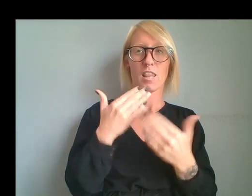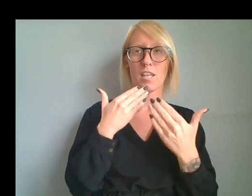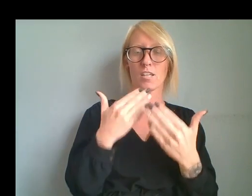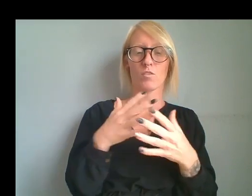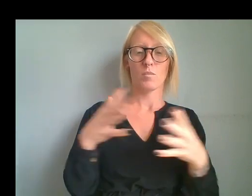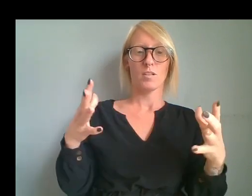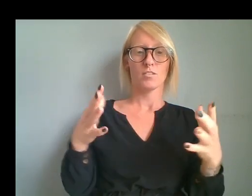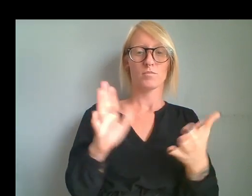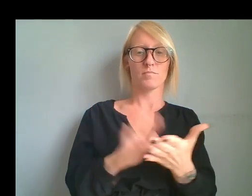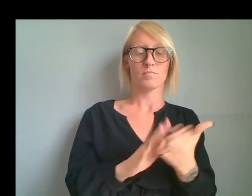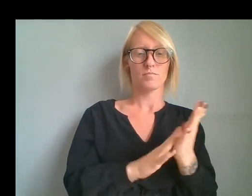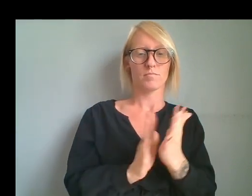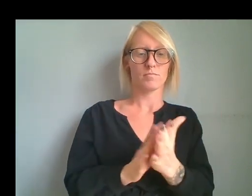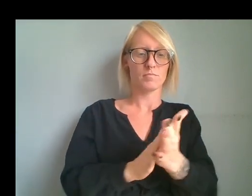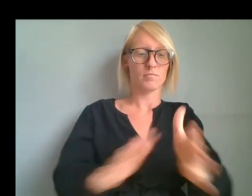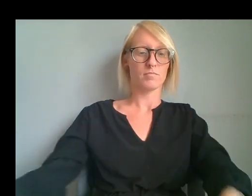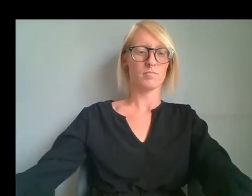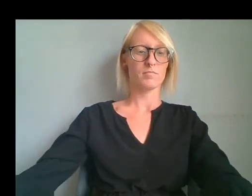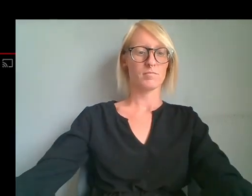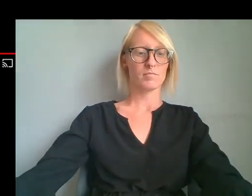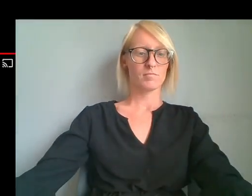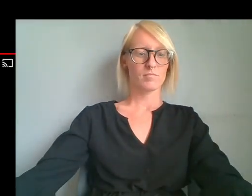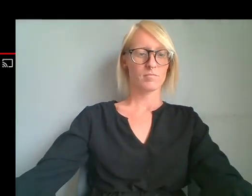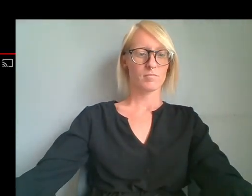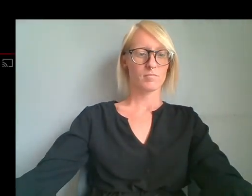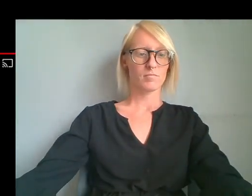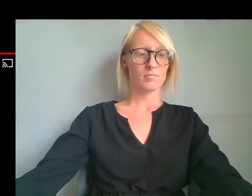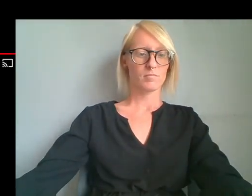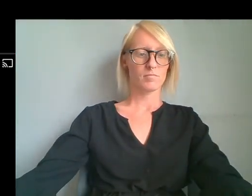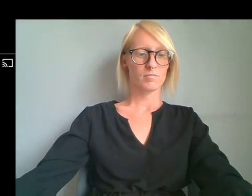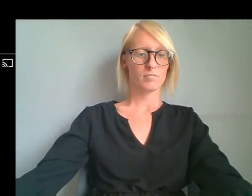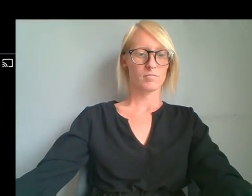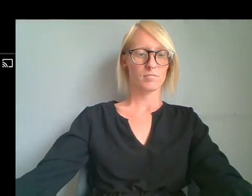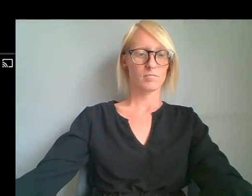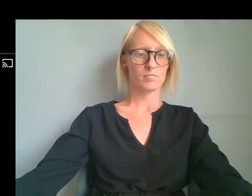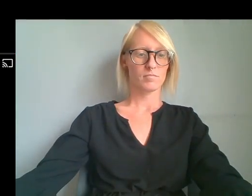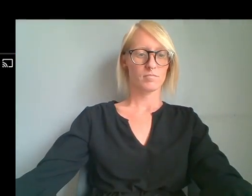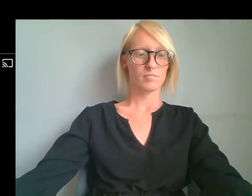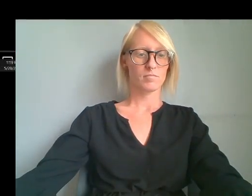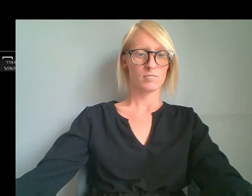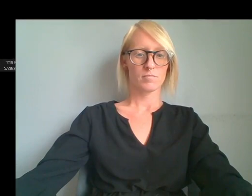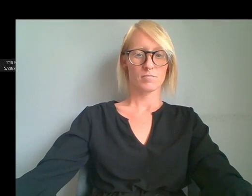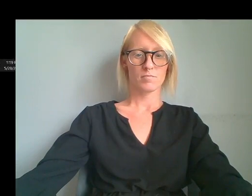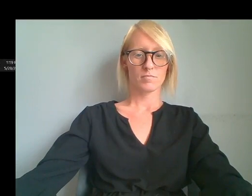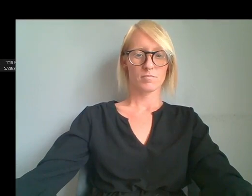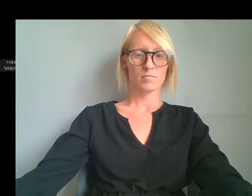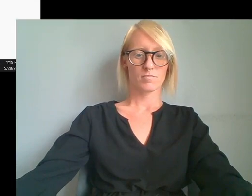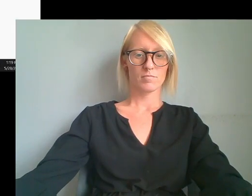You're going to see a